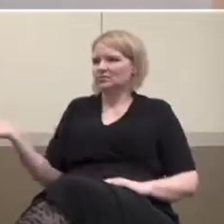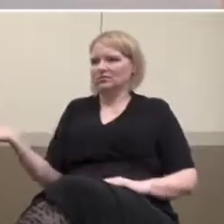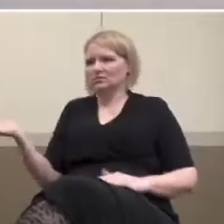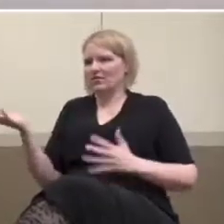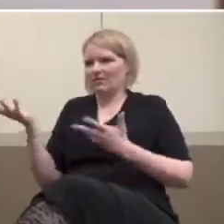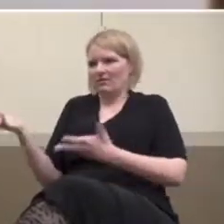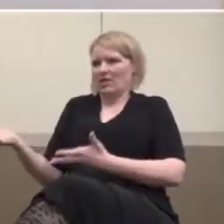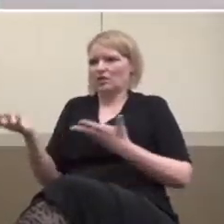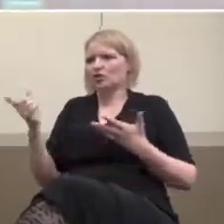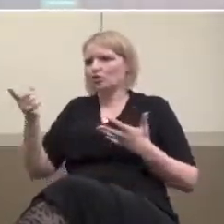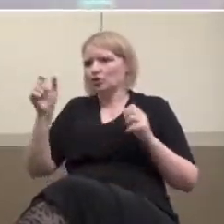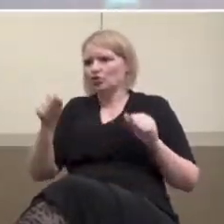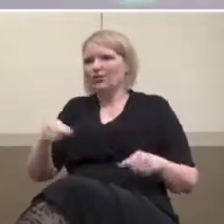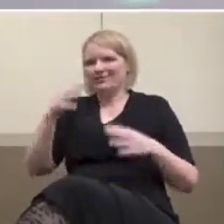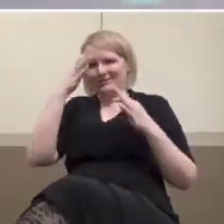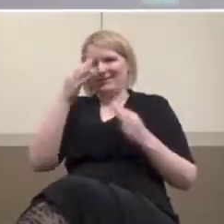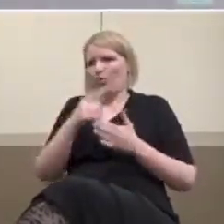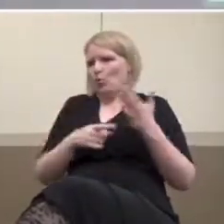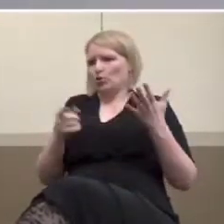do.